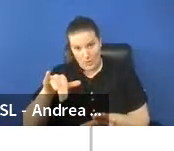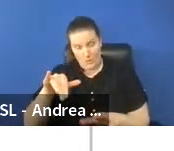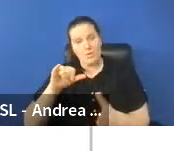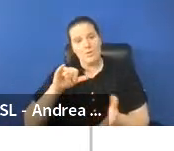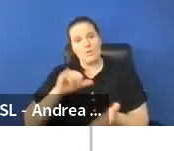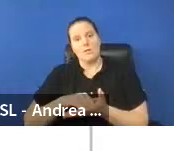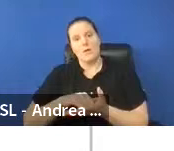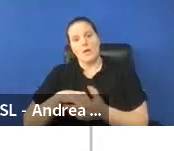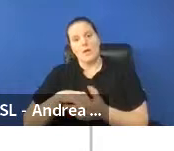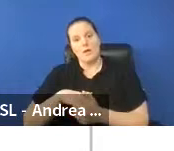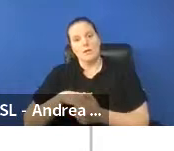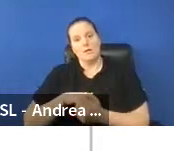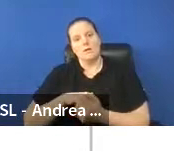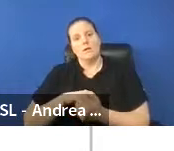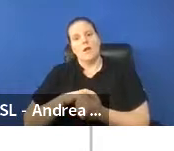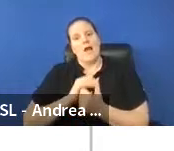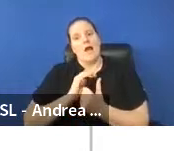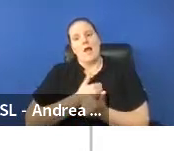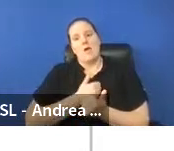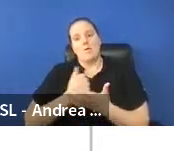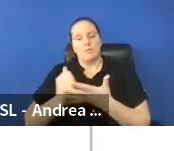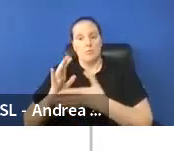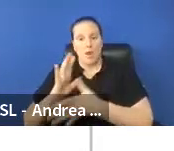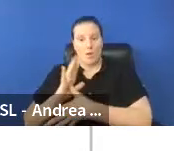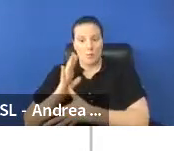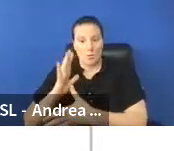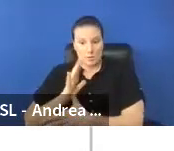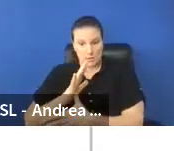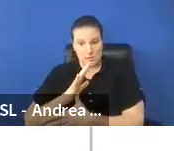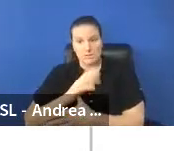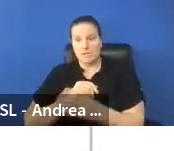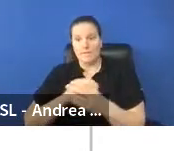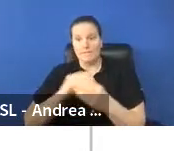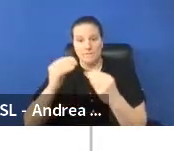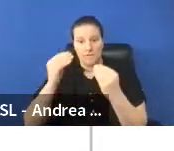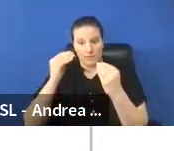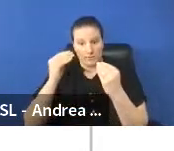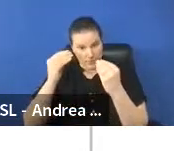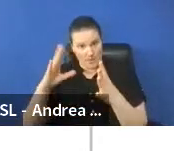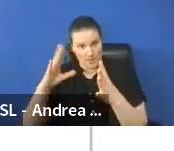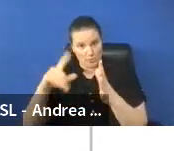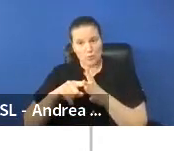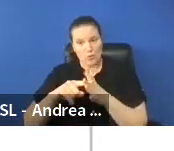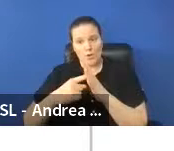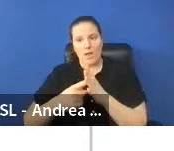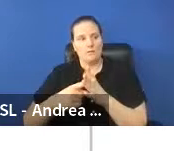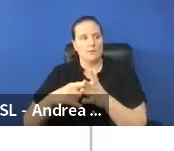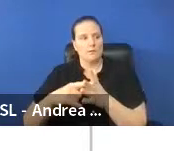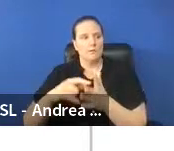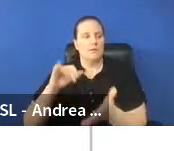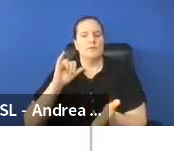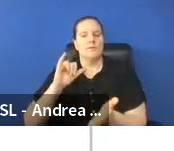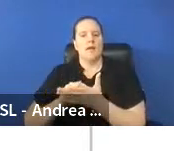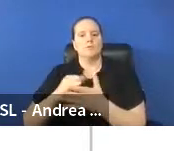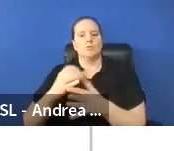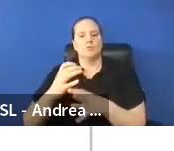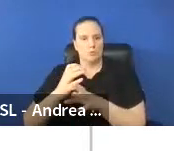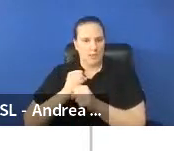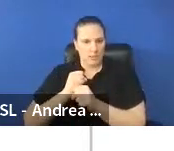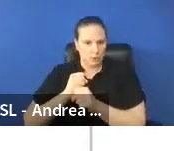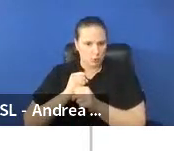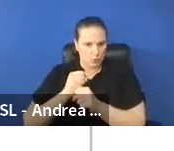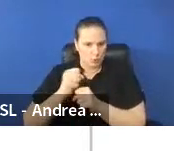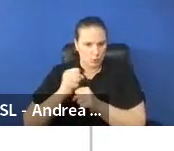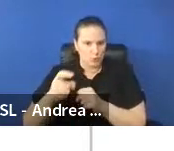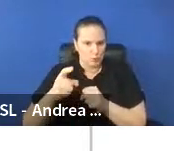that our priorities of information rollout are to get to